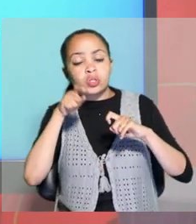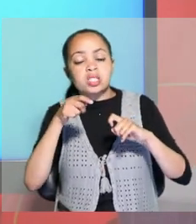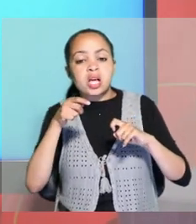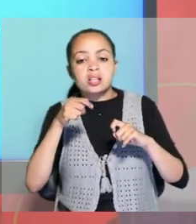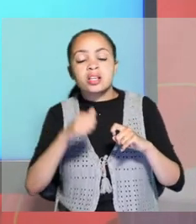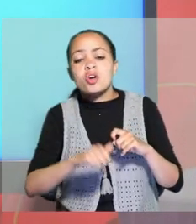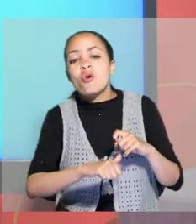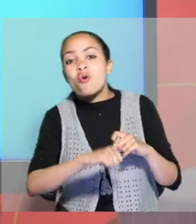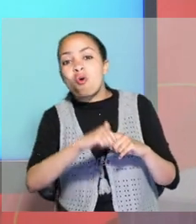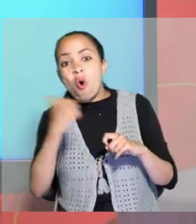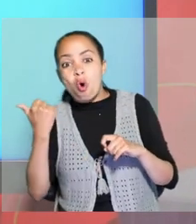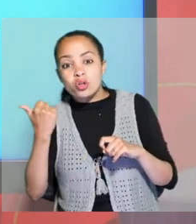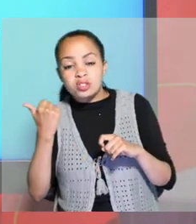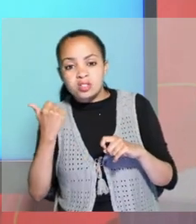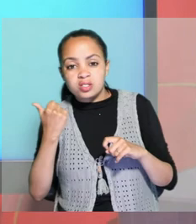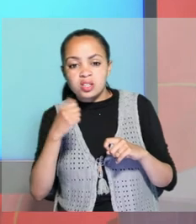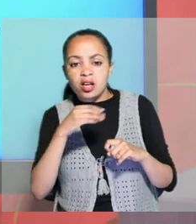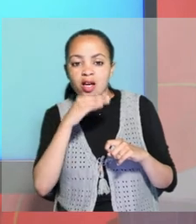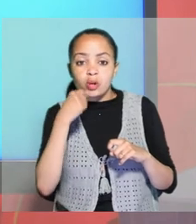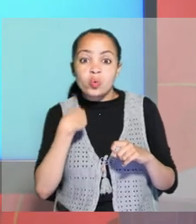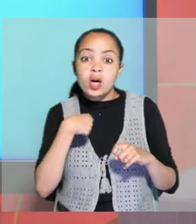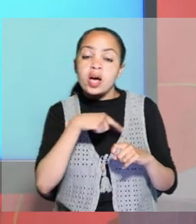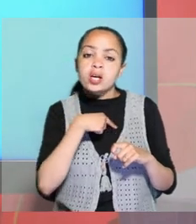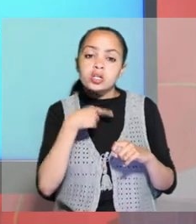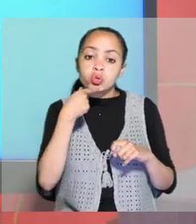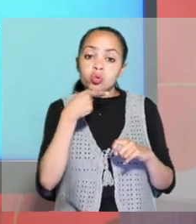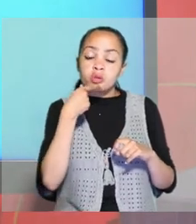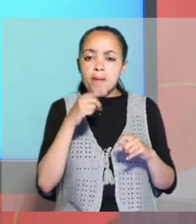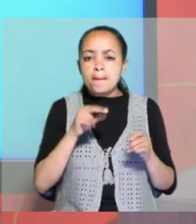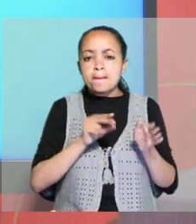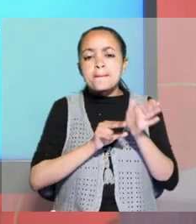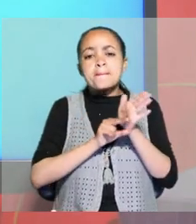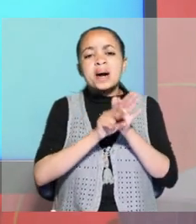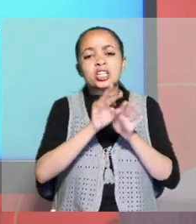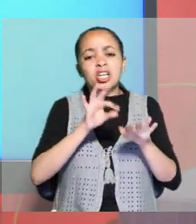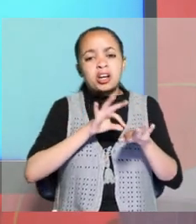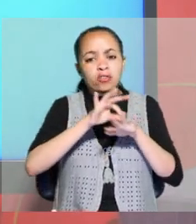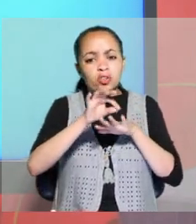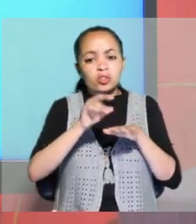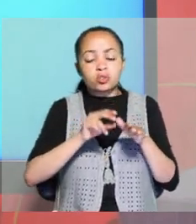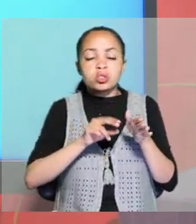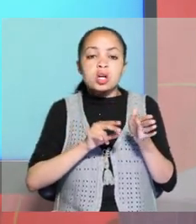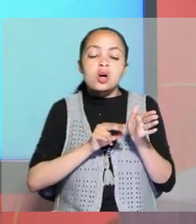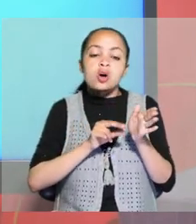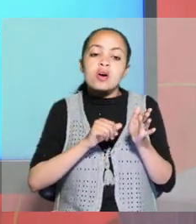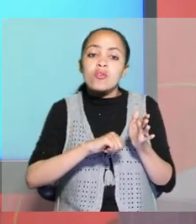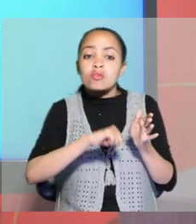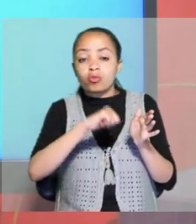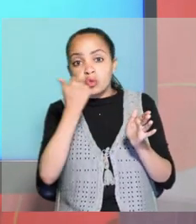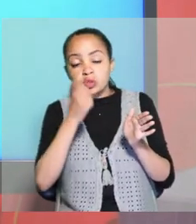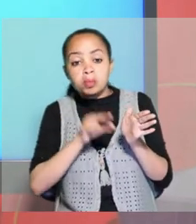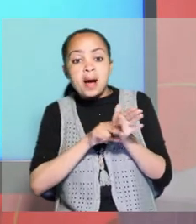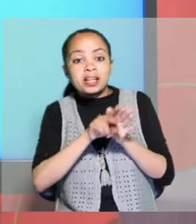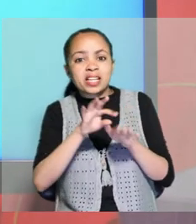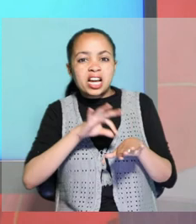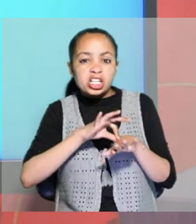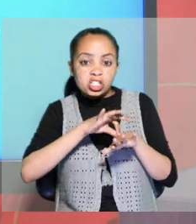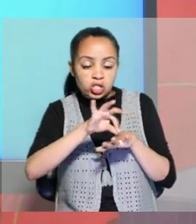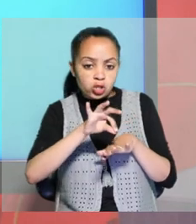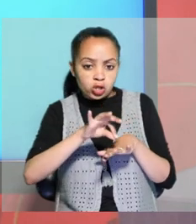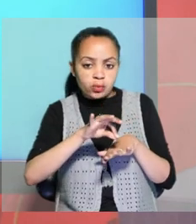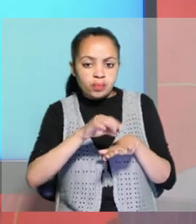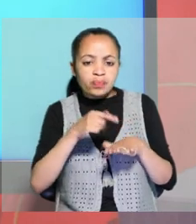host genome. In case we are speaking about bacteriophage, host bacterial genome. Here